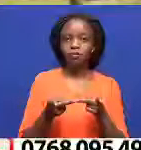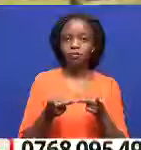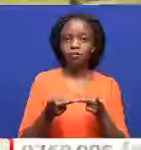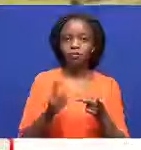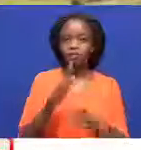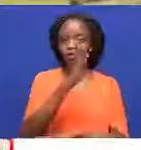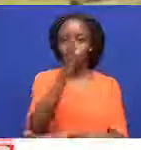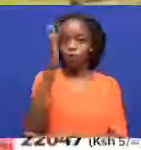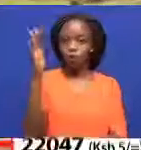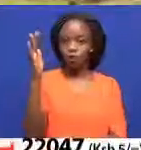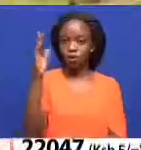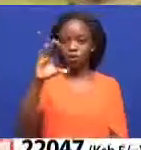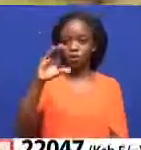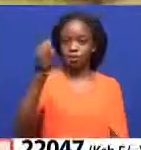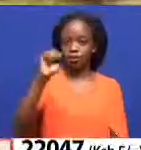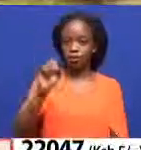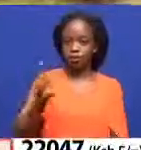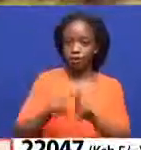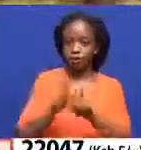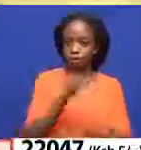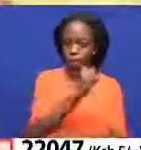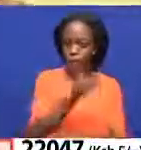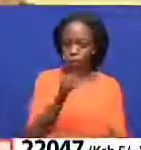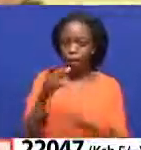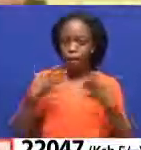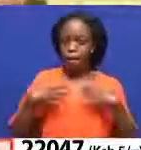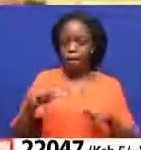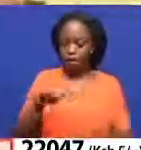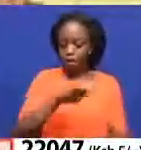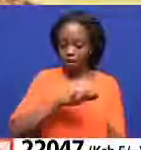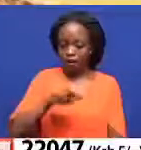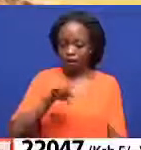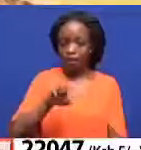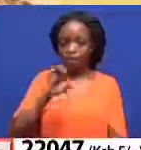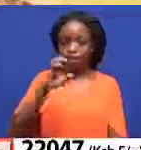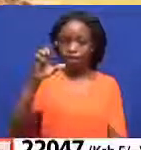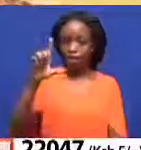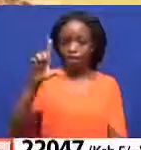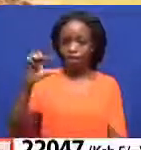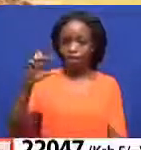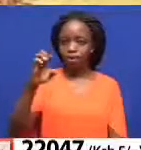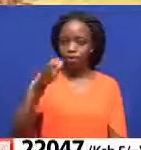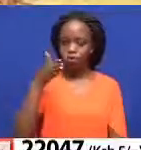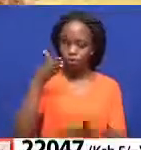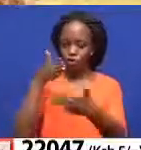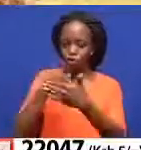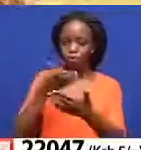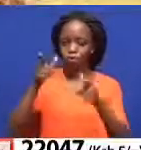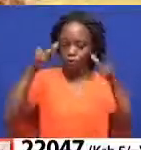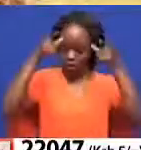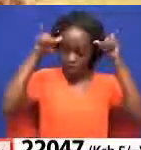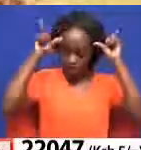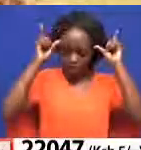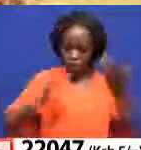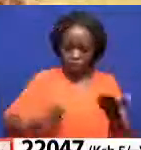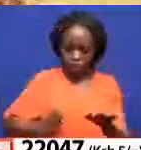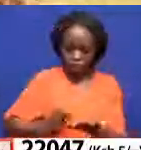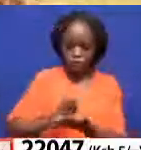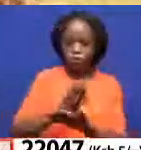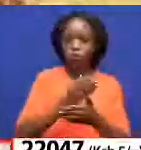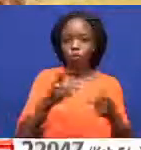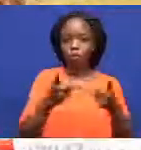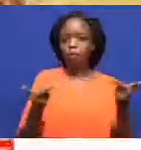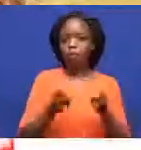forest. CS Tobiko has, however, warned residents of Elgeyo Marakwet to stop grazing their animals in the forest and appealed